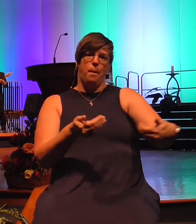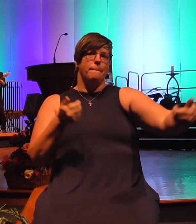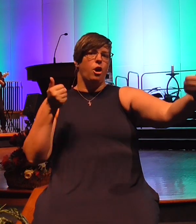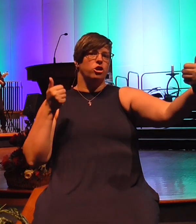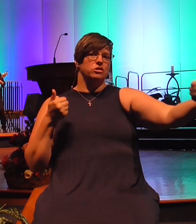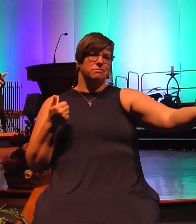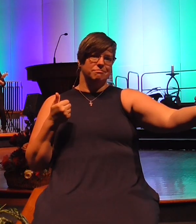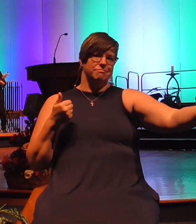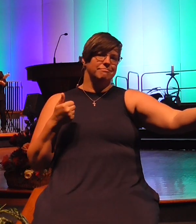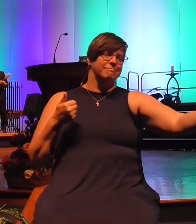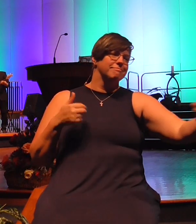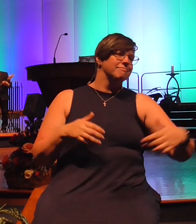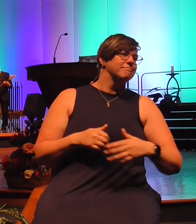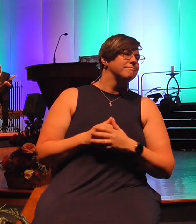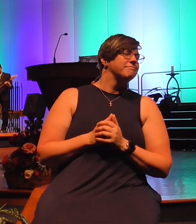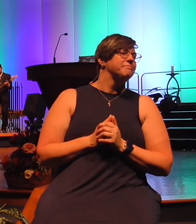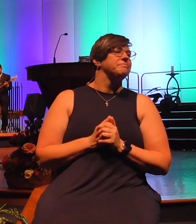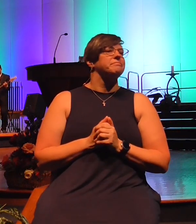we're apart.